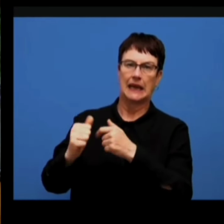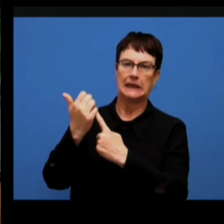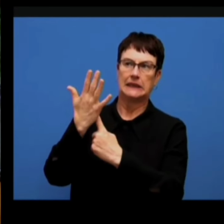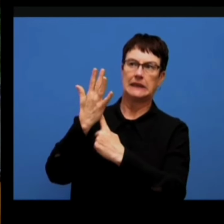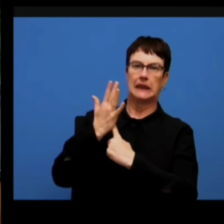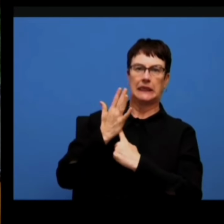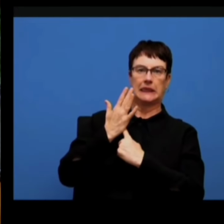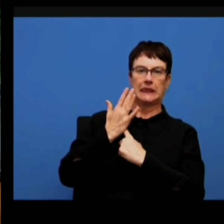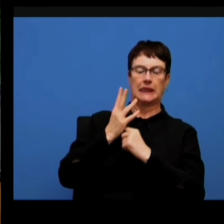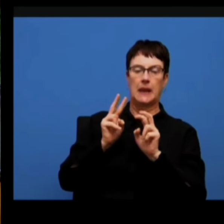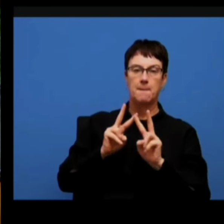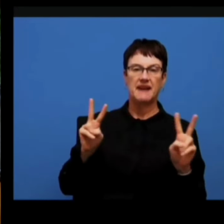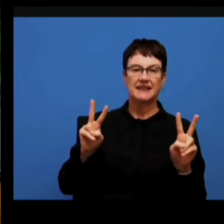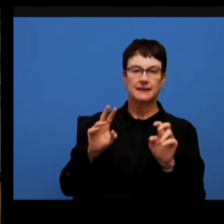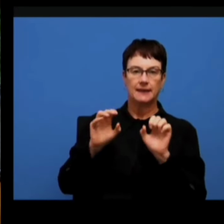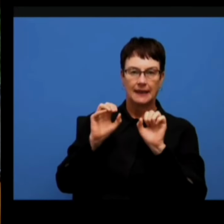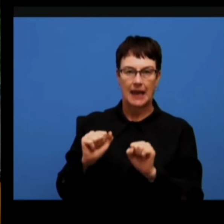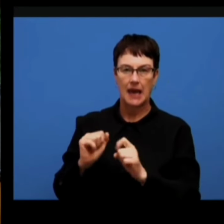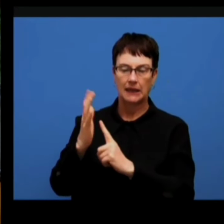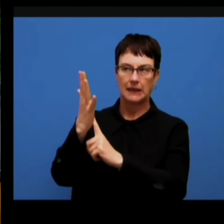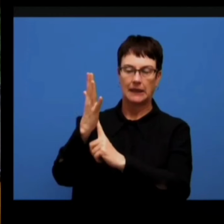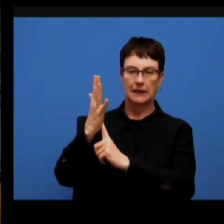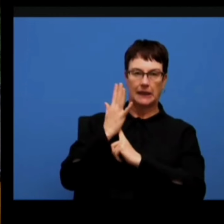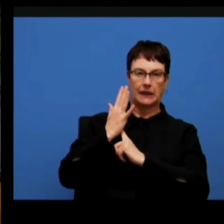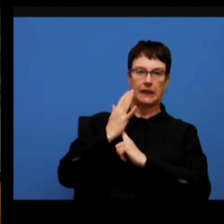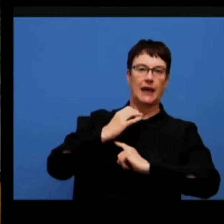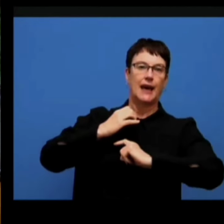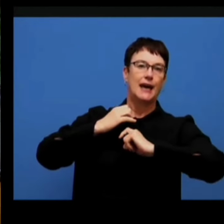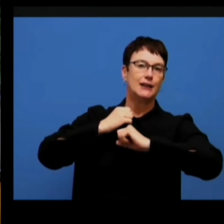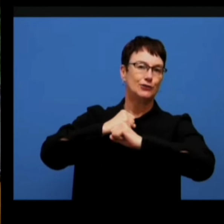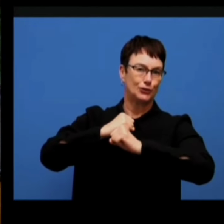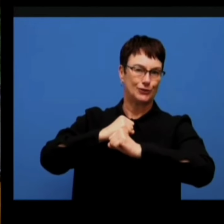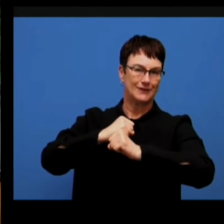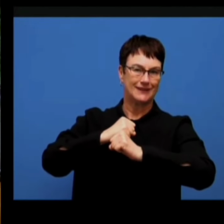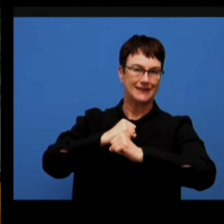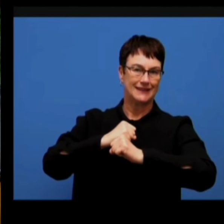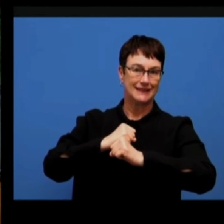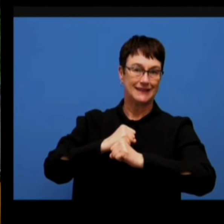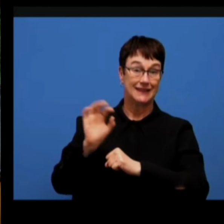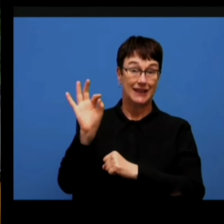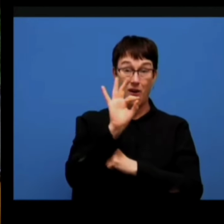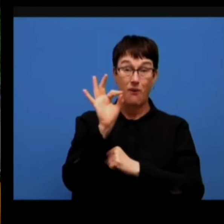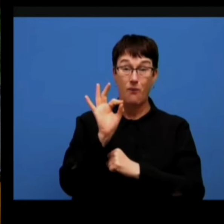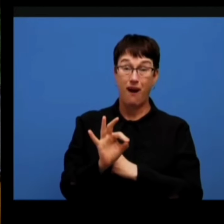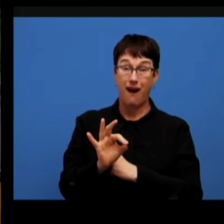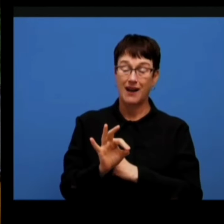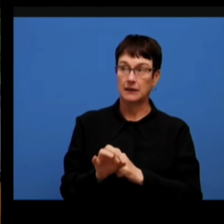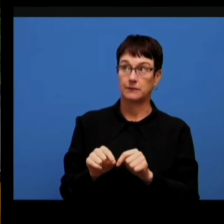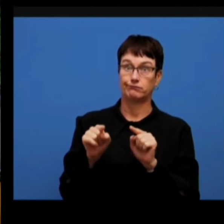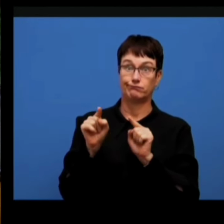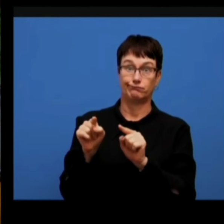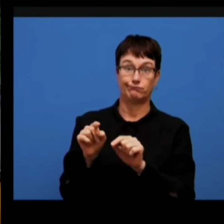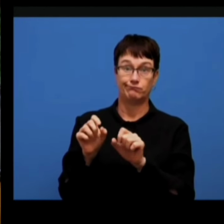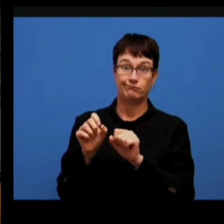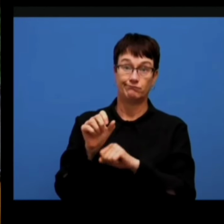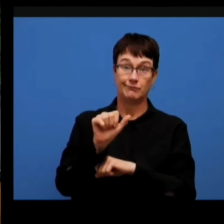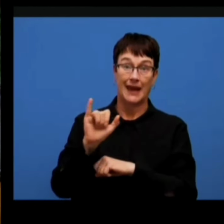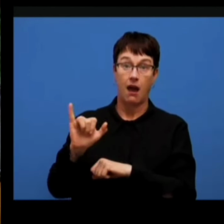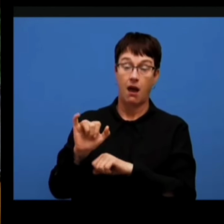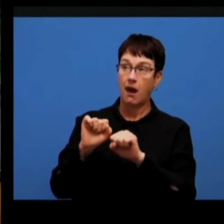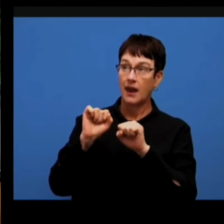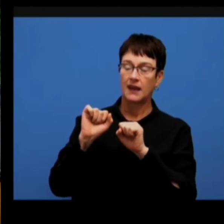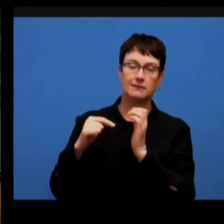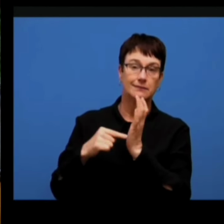chance to address future drivers of war. Some of this language, including that on technology